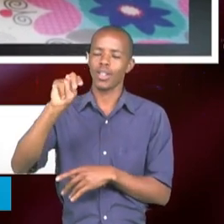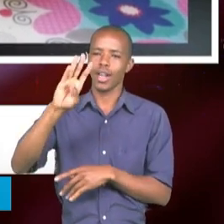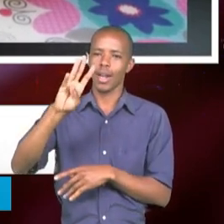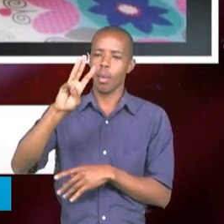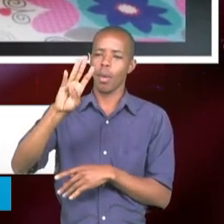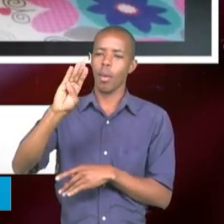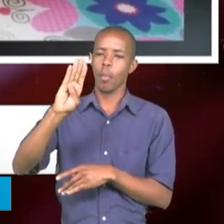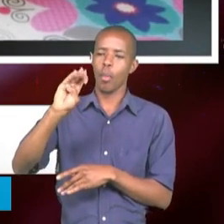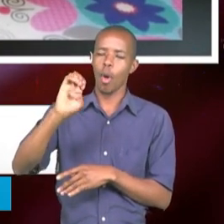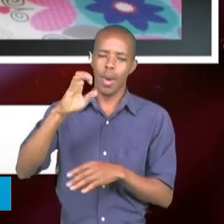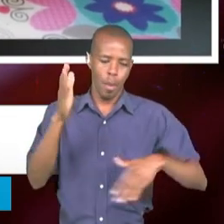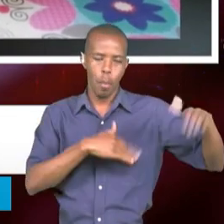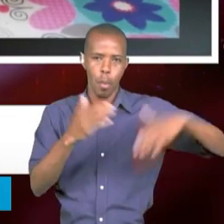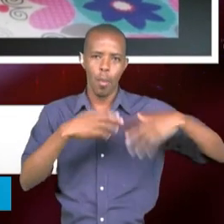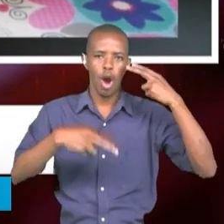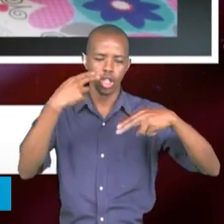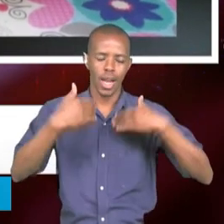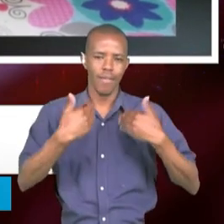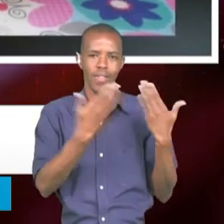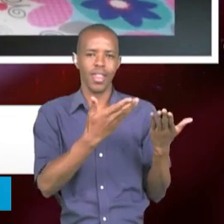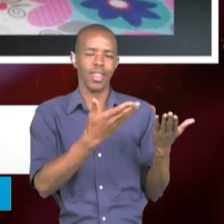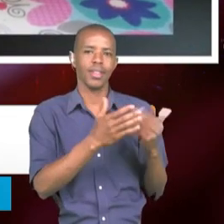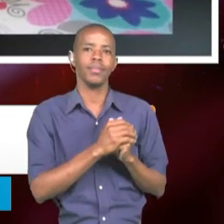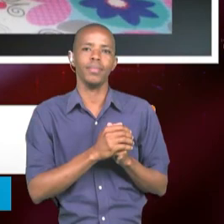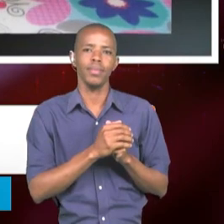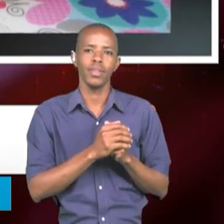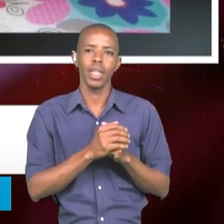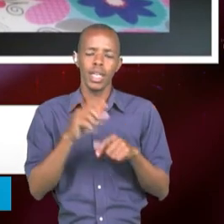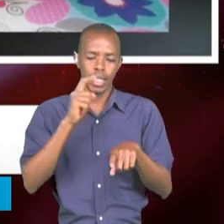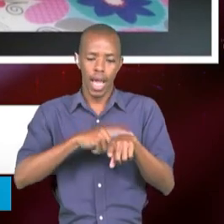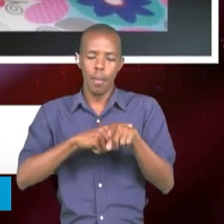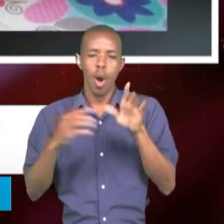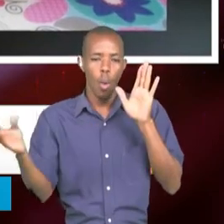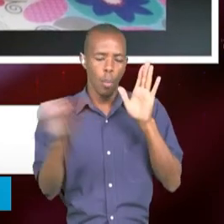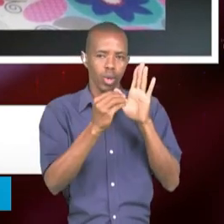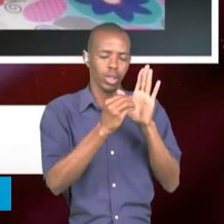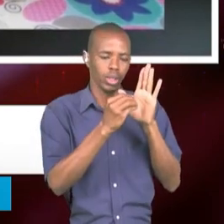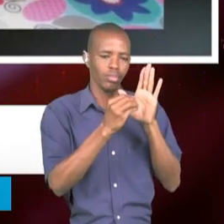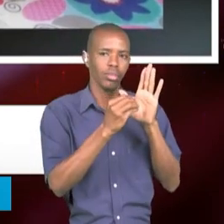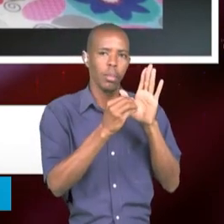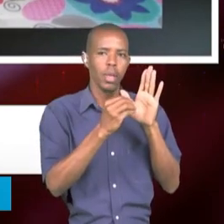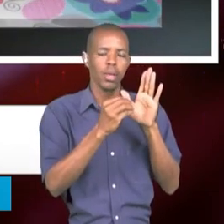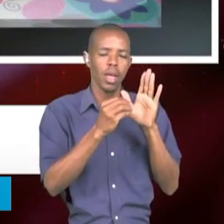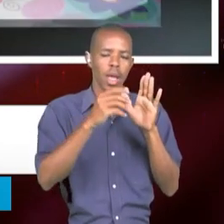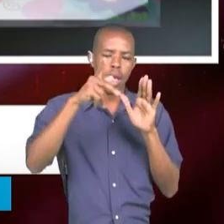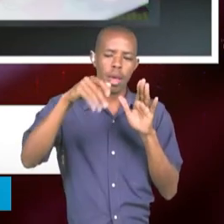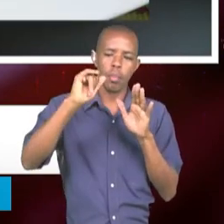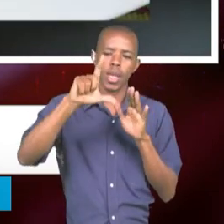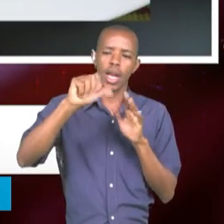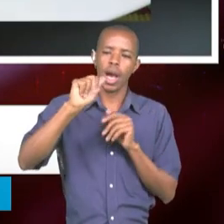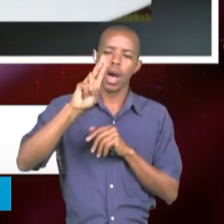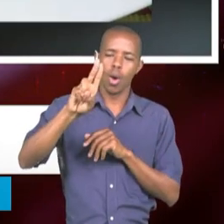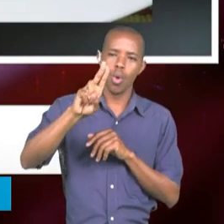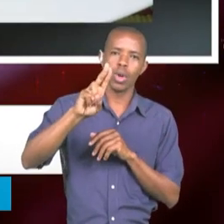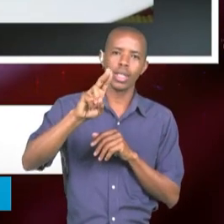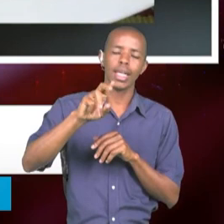Anyway, sure. So I deliver it to you. Okay. When you tell me what you want, say you want pilau and chicken, I'll post I'm making pilau and chicken